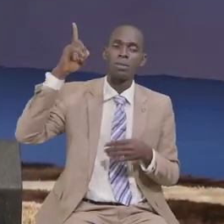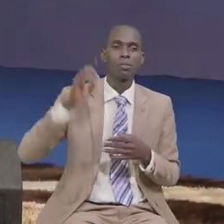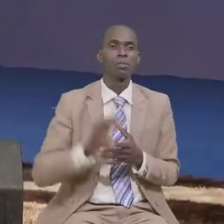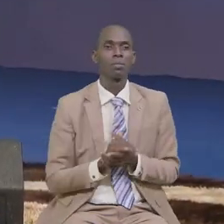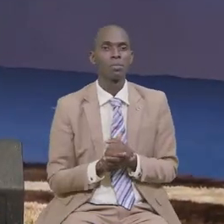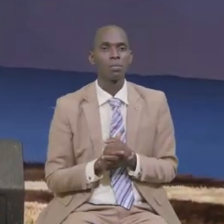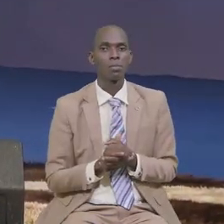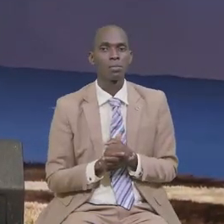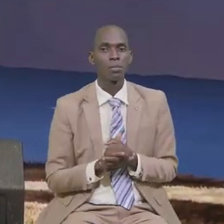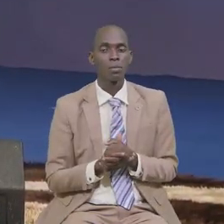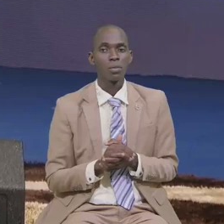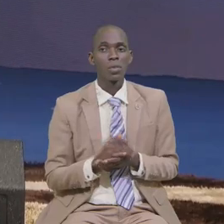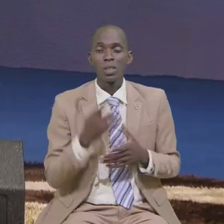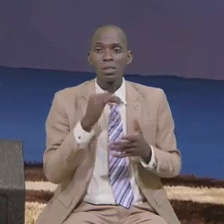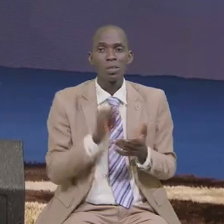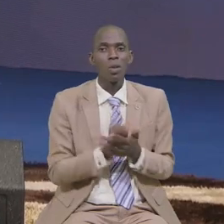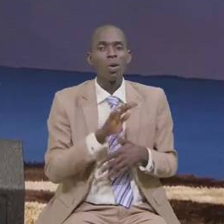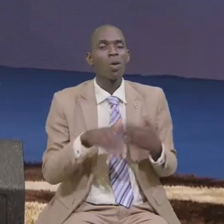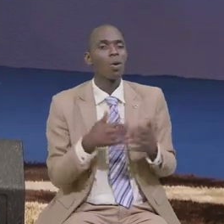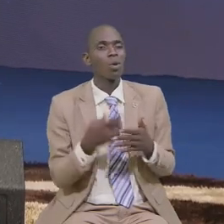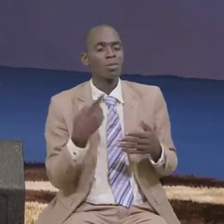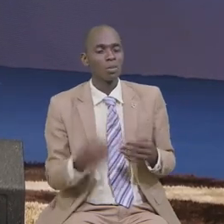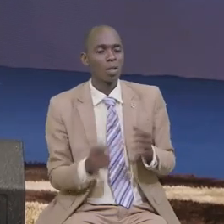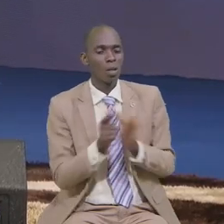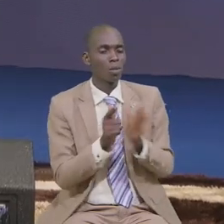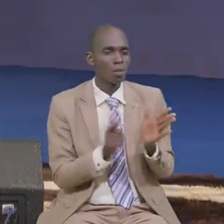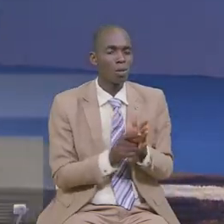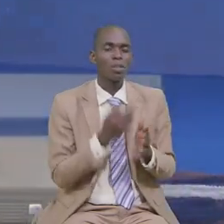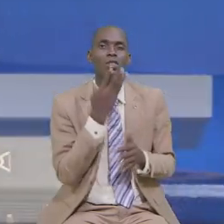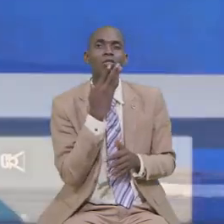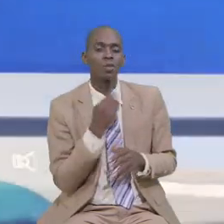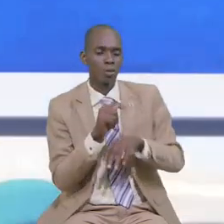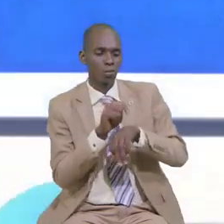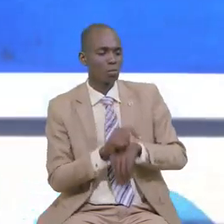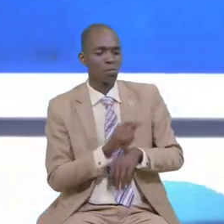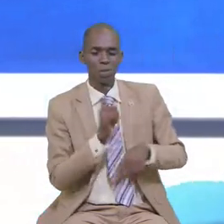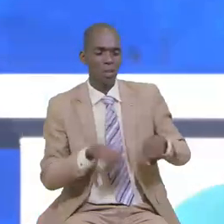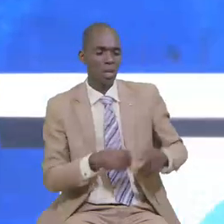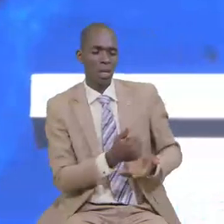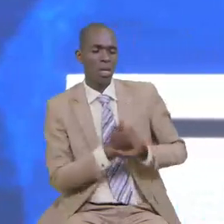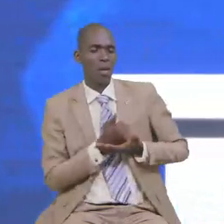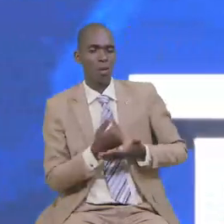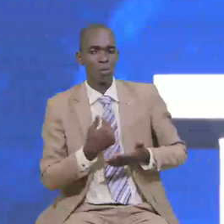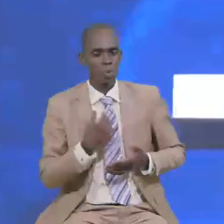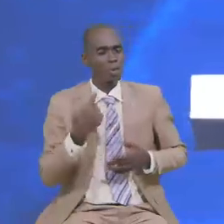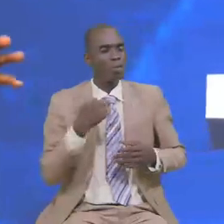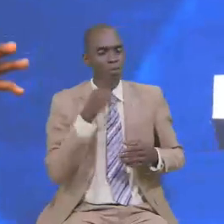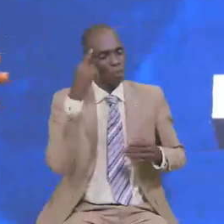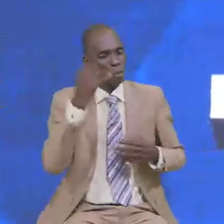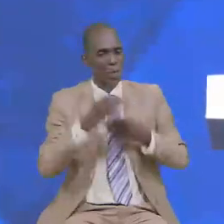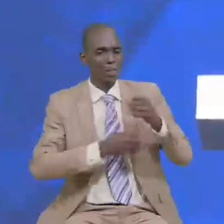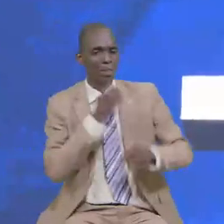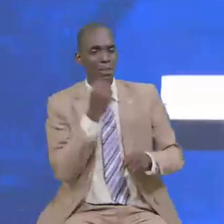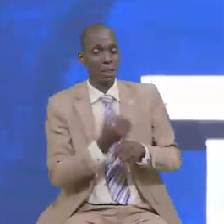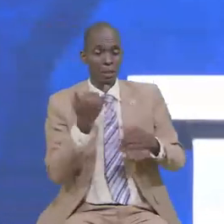They said, all those laws, all those Jewish traditions, they have not helped me for centuries. And now Christ